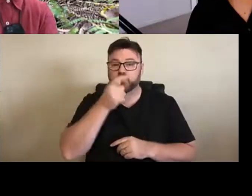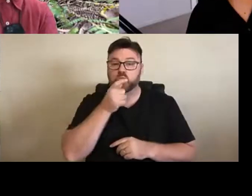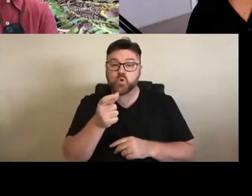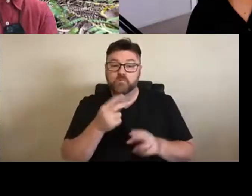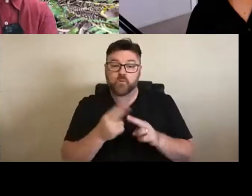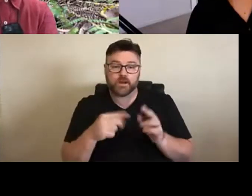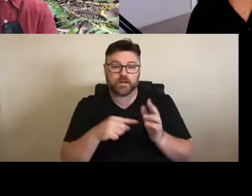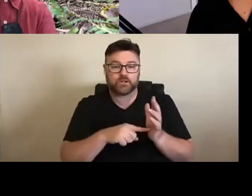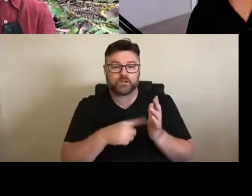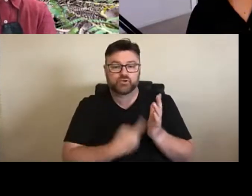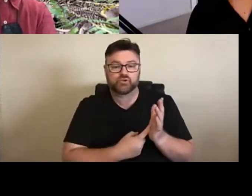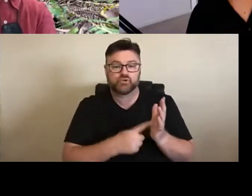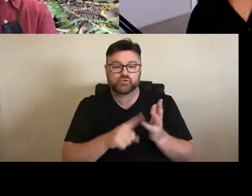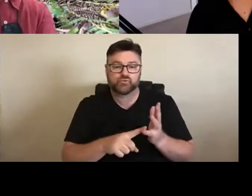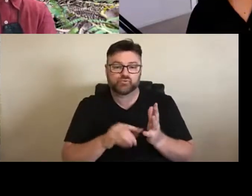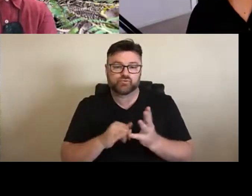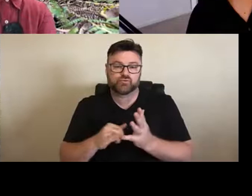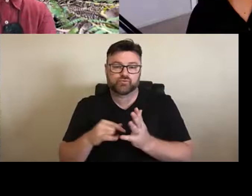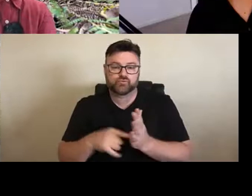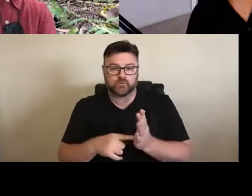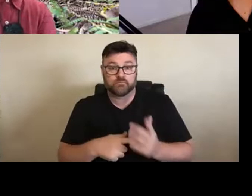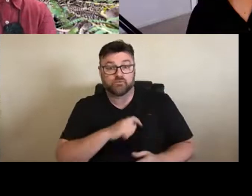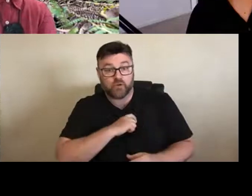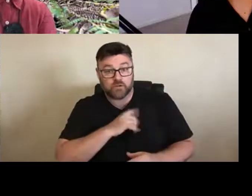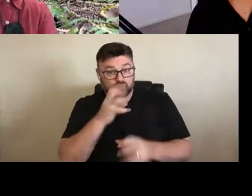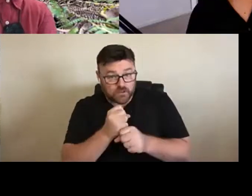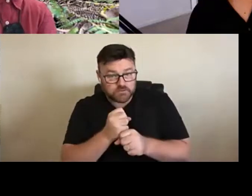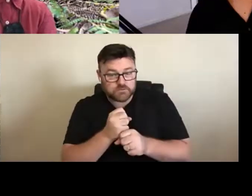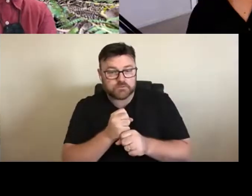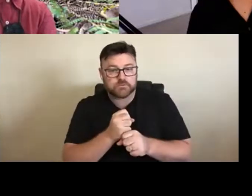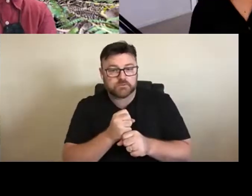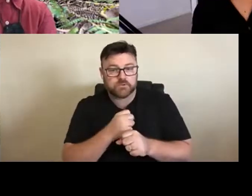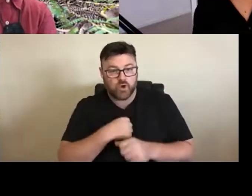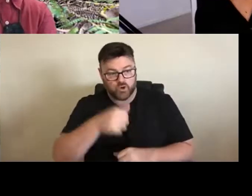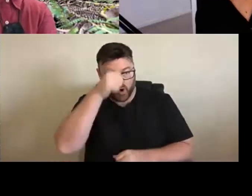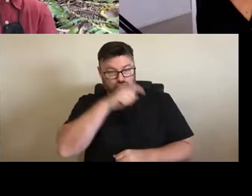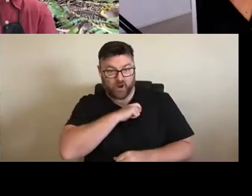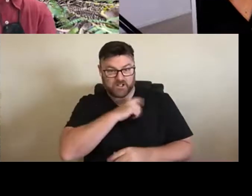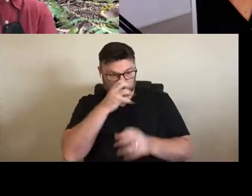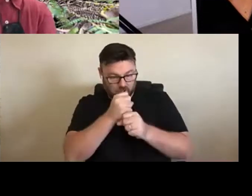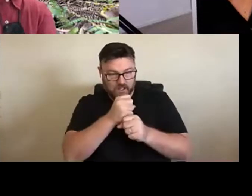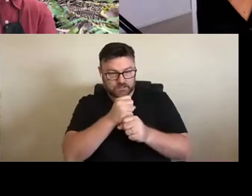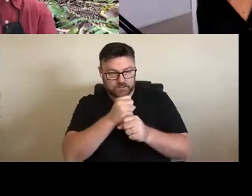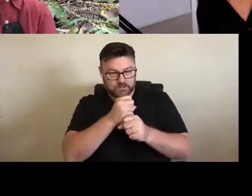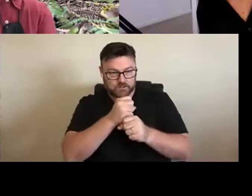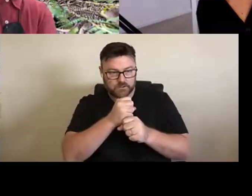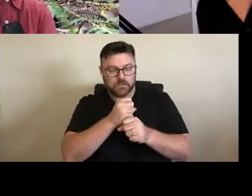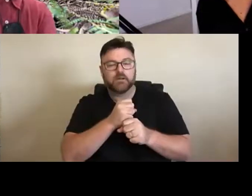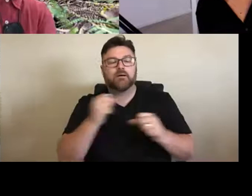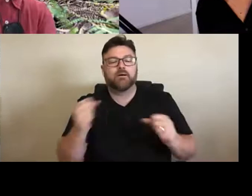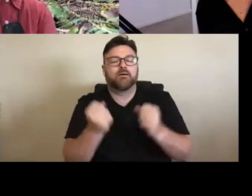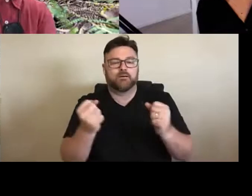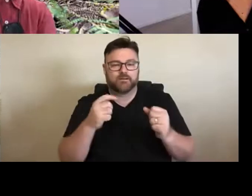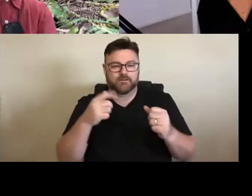trust. So when we establish trust and know it's not going to be broken, then we will really heal this